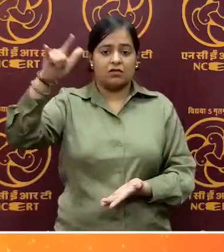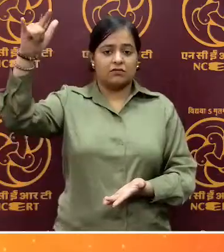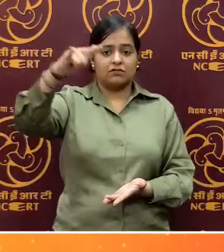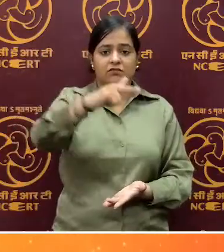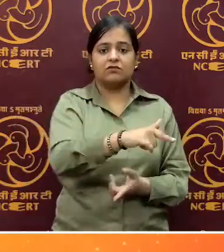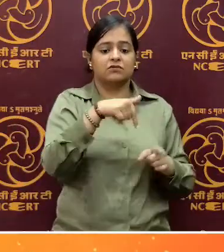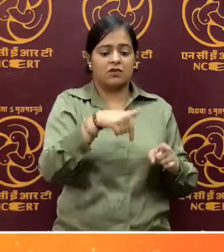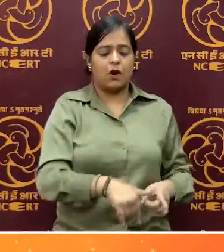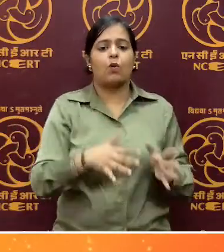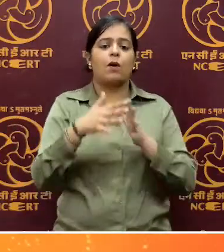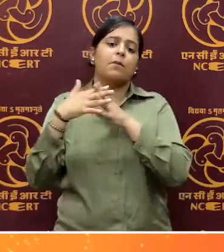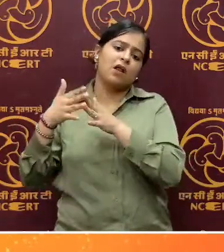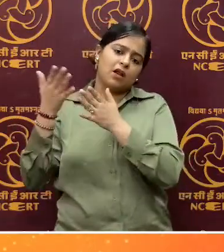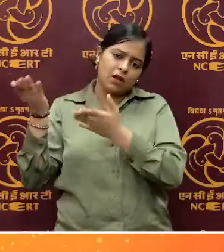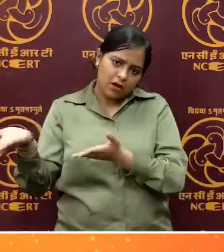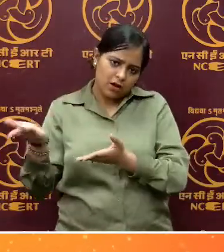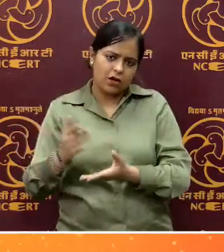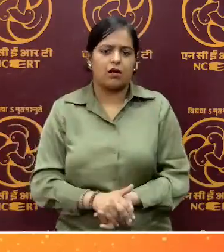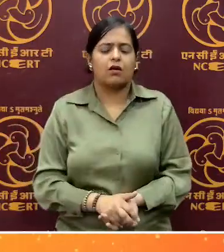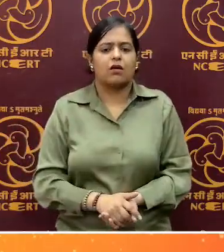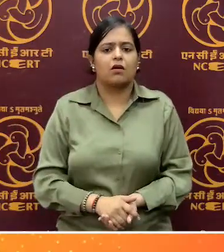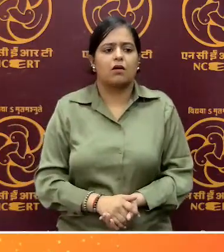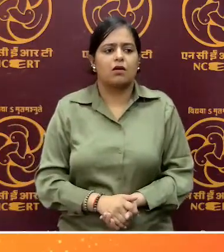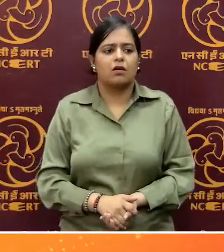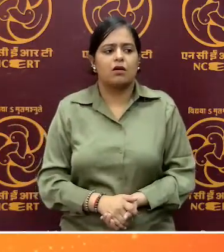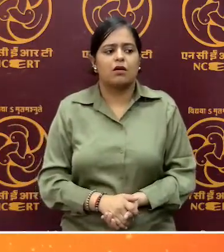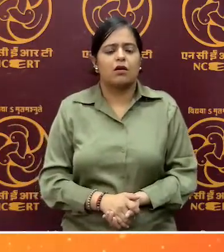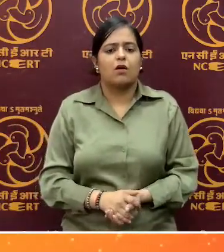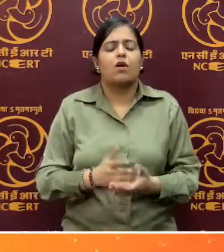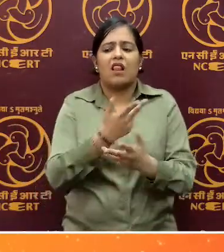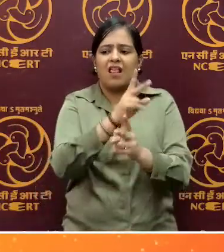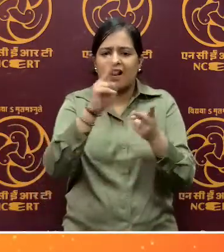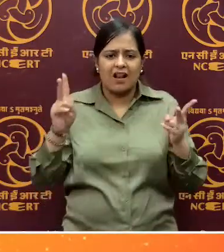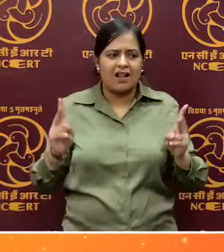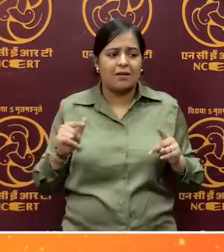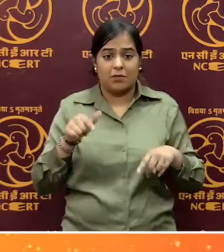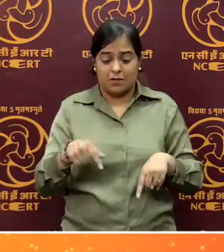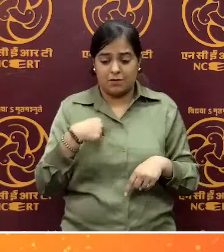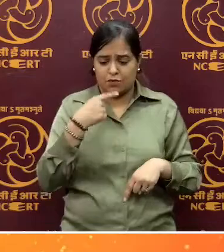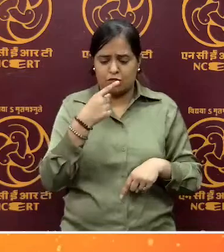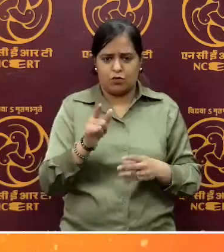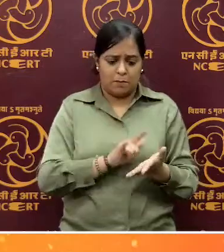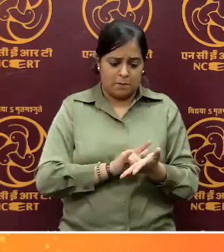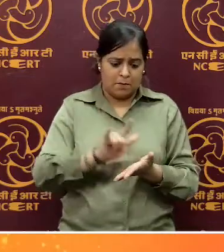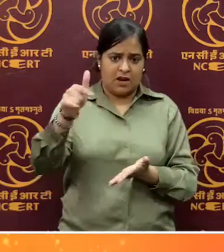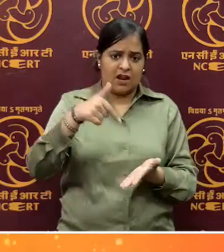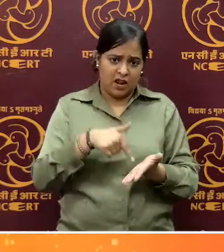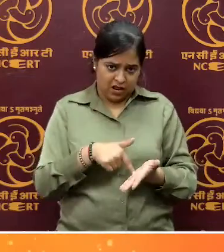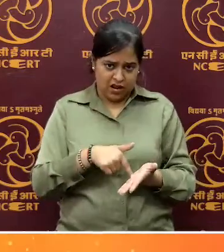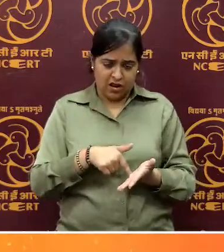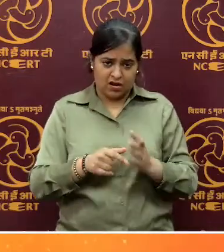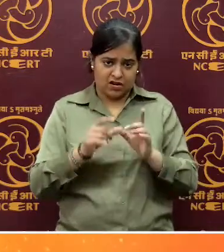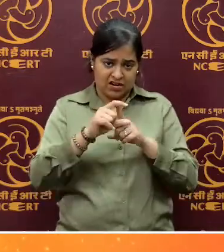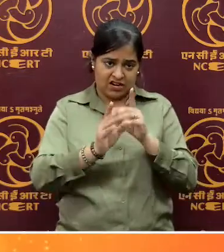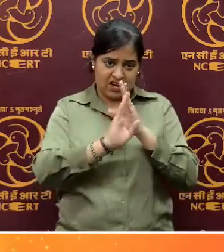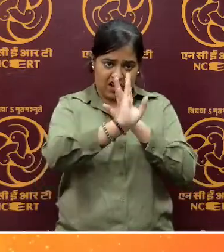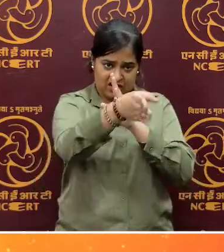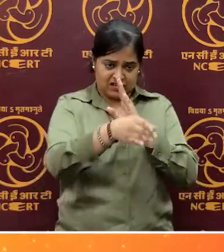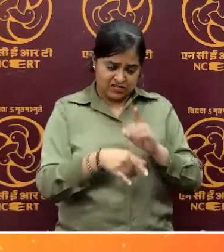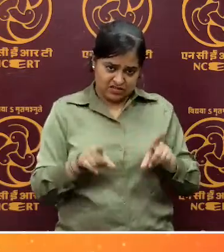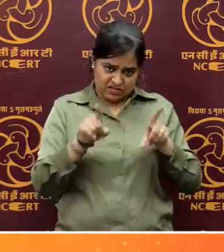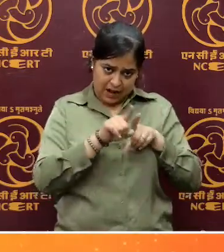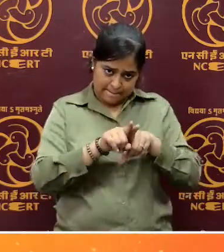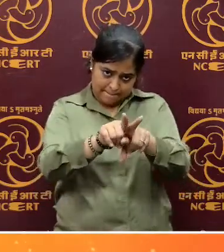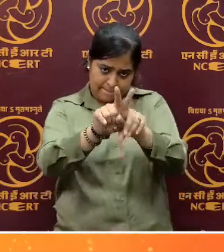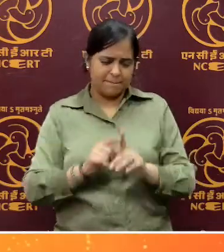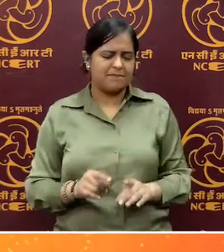They're all in the different directions. But what is happening is we do not have a plane which can take up in both in the same direction,